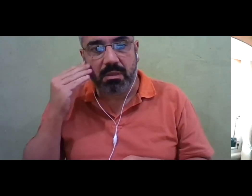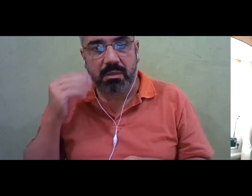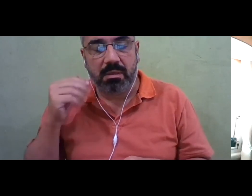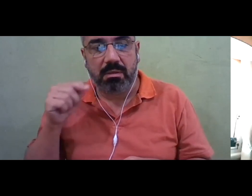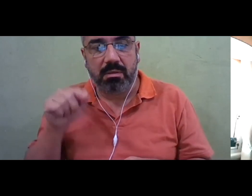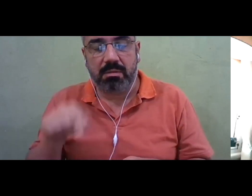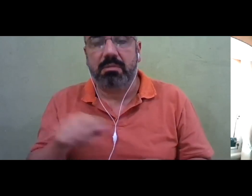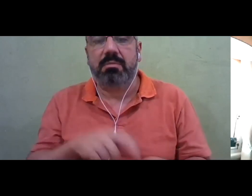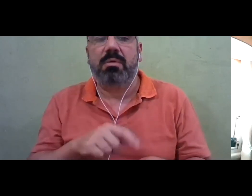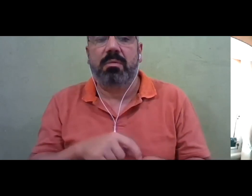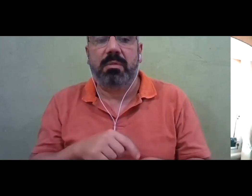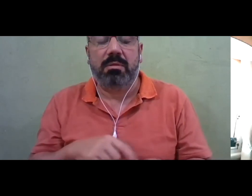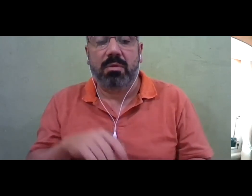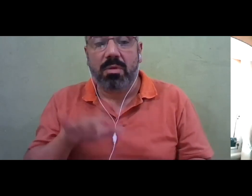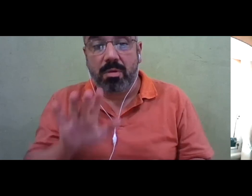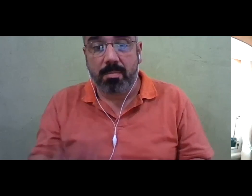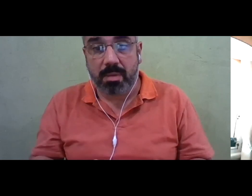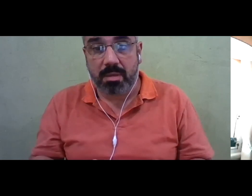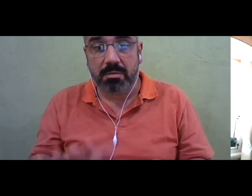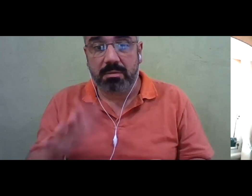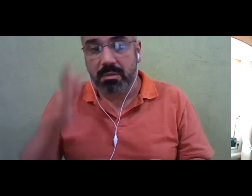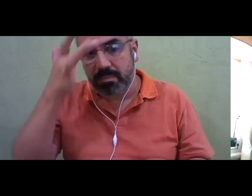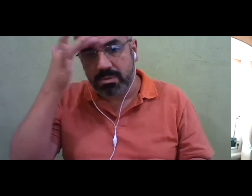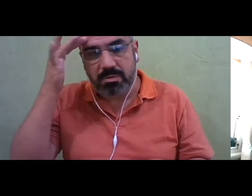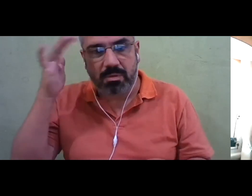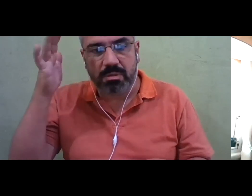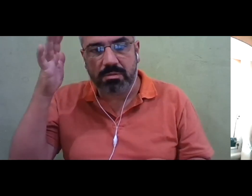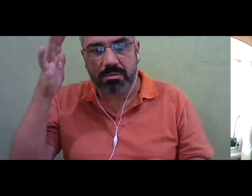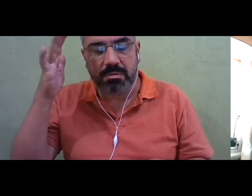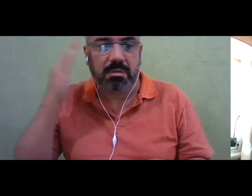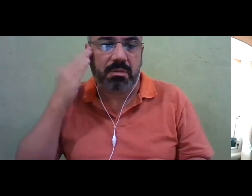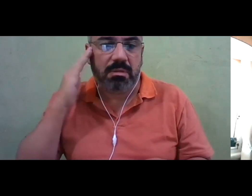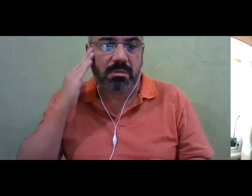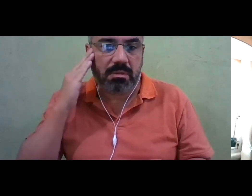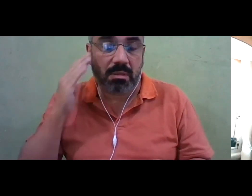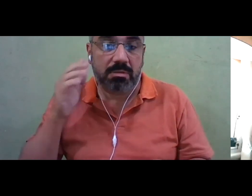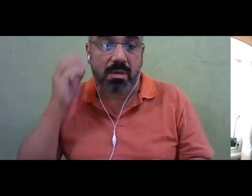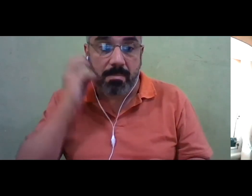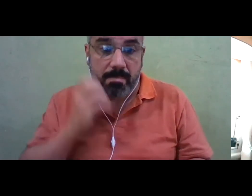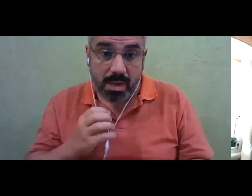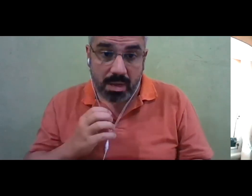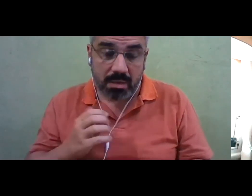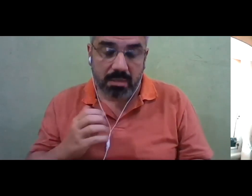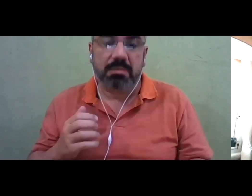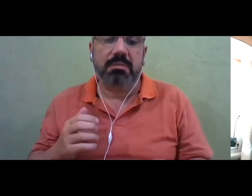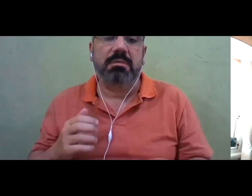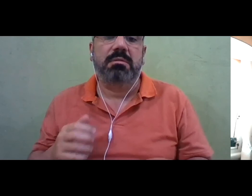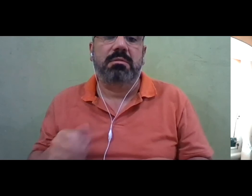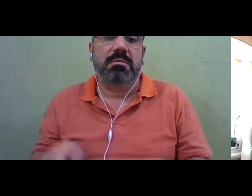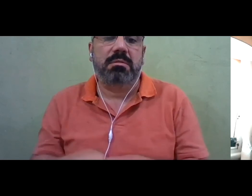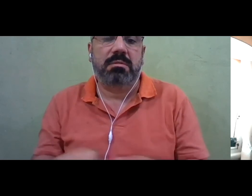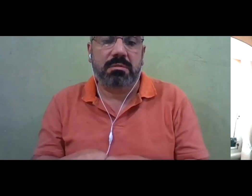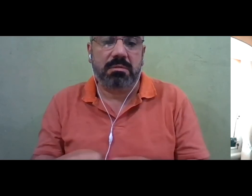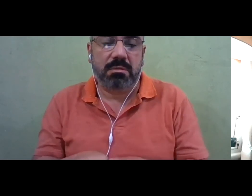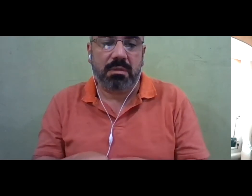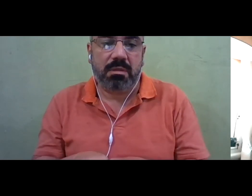It's a misunderstanding, right? Marx wasn't someone that thought this and that should